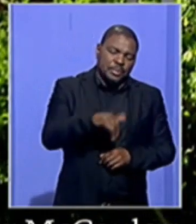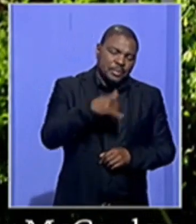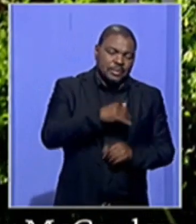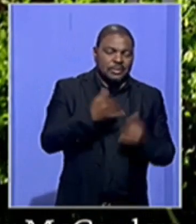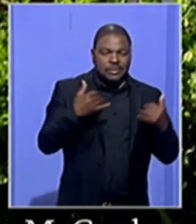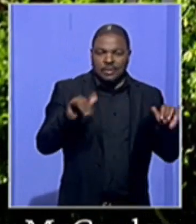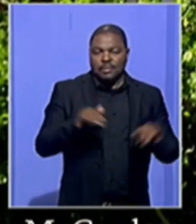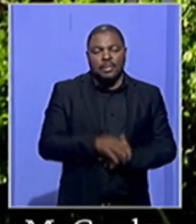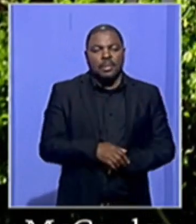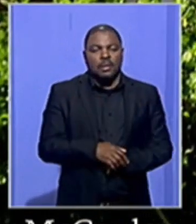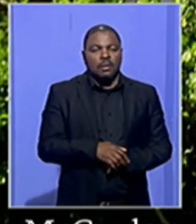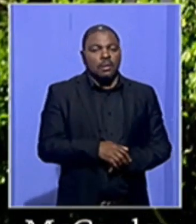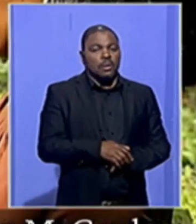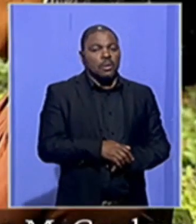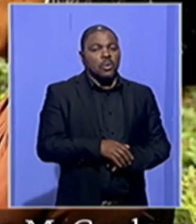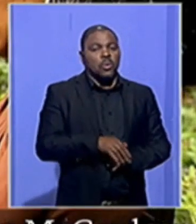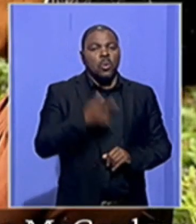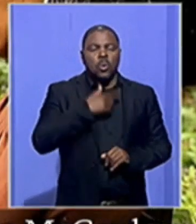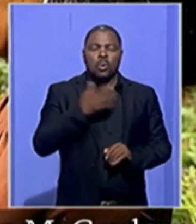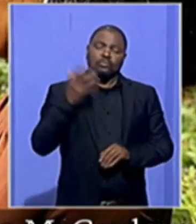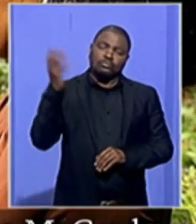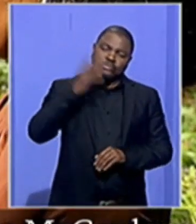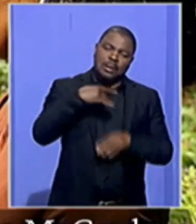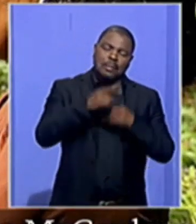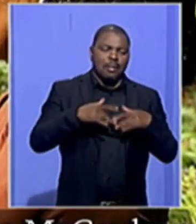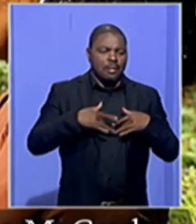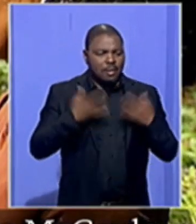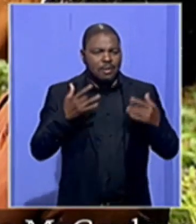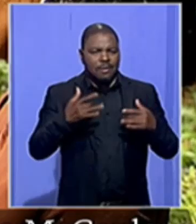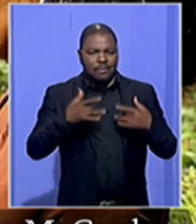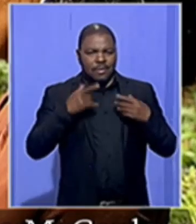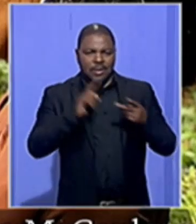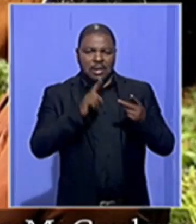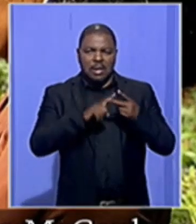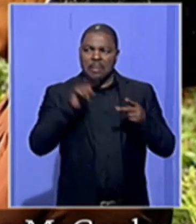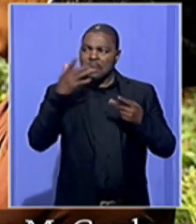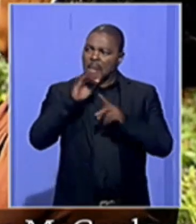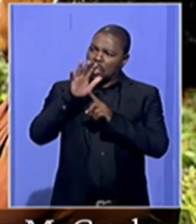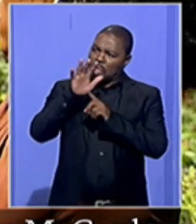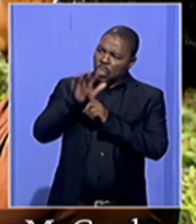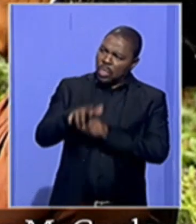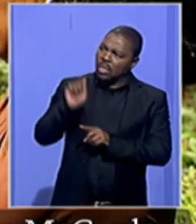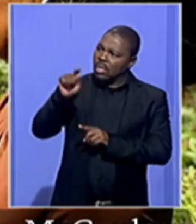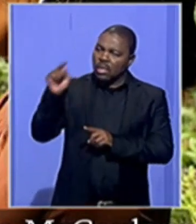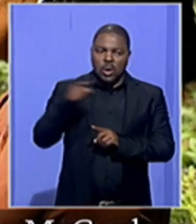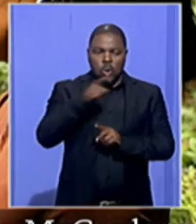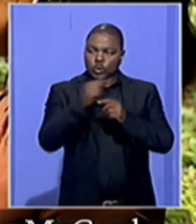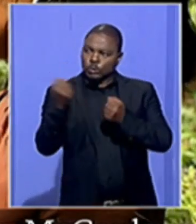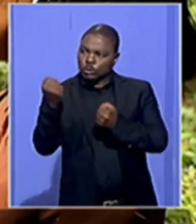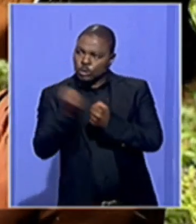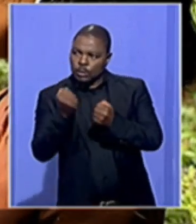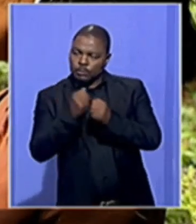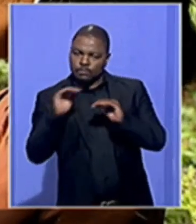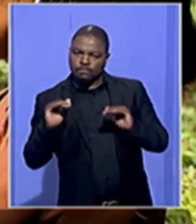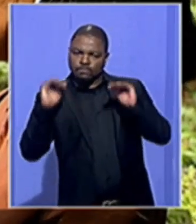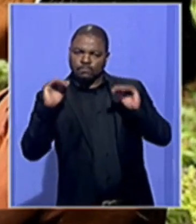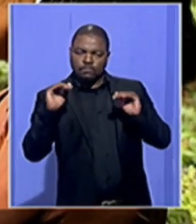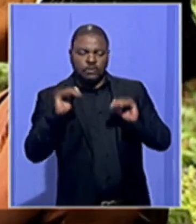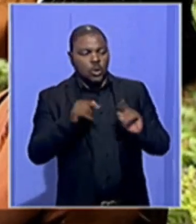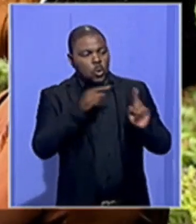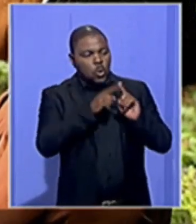spoke life to the very end, and he stood for injustice. He was there with the down and out. He was never shy